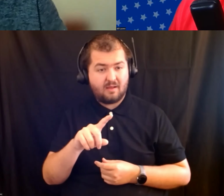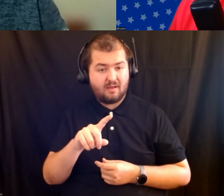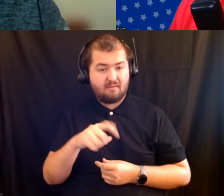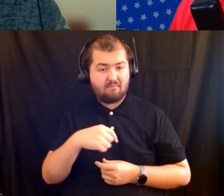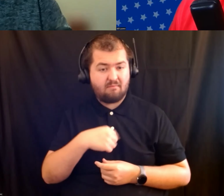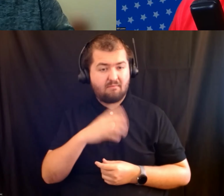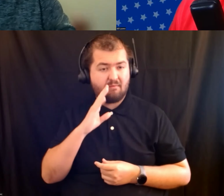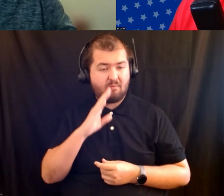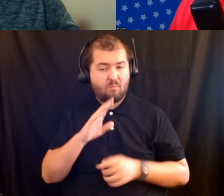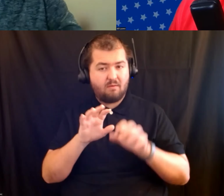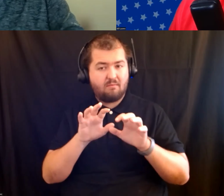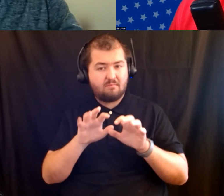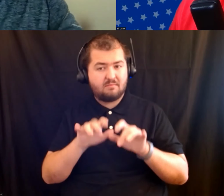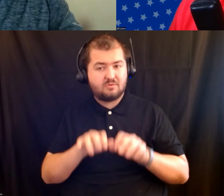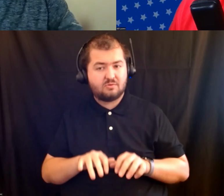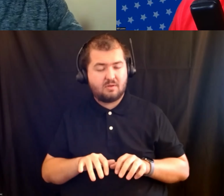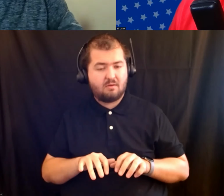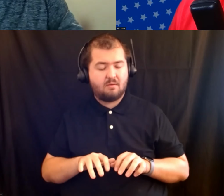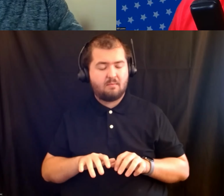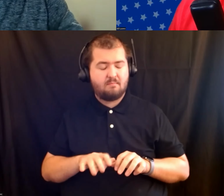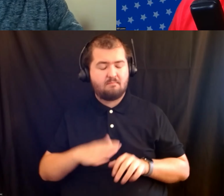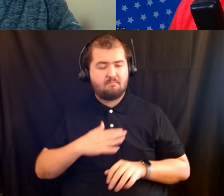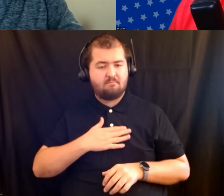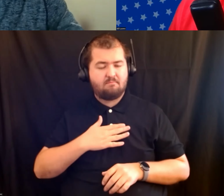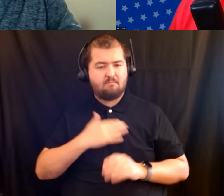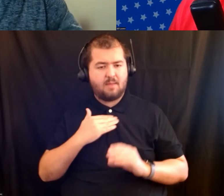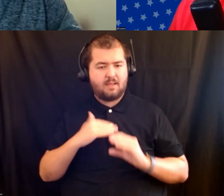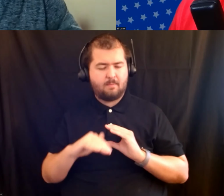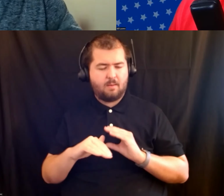my um, email